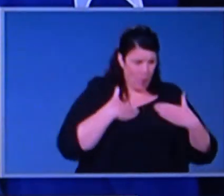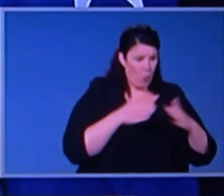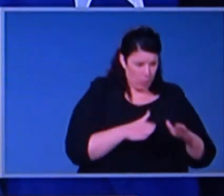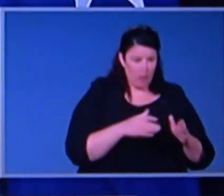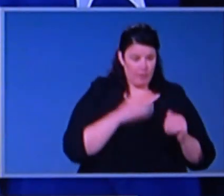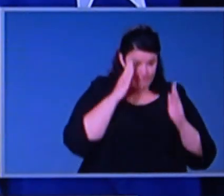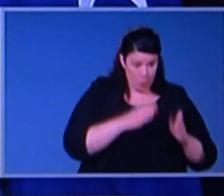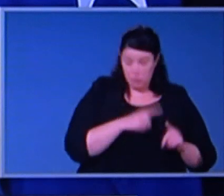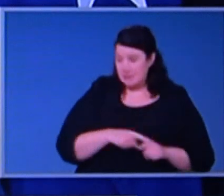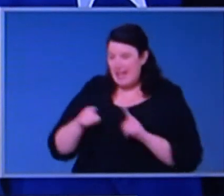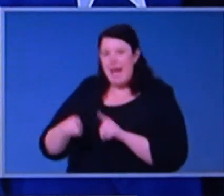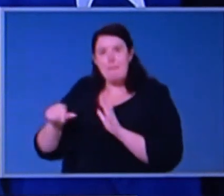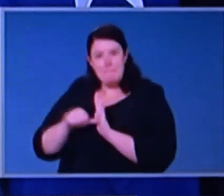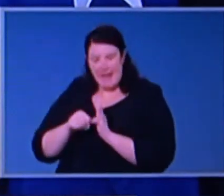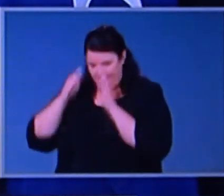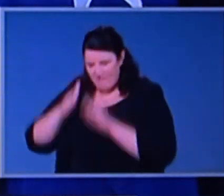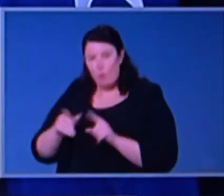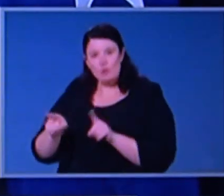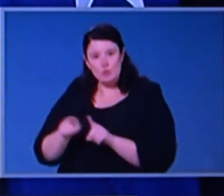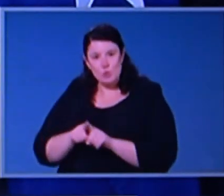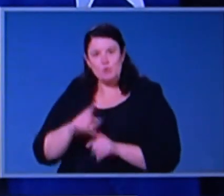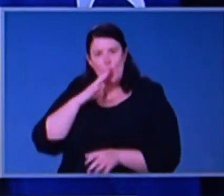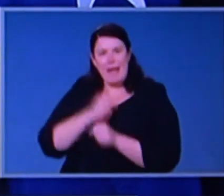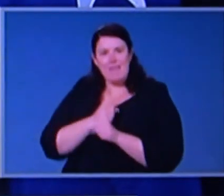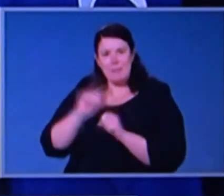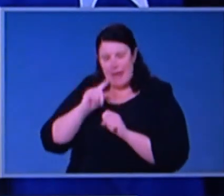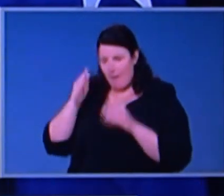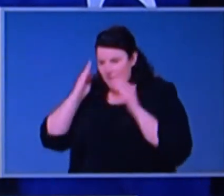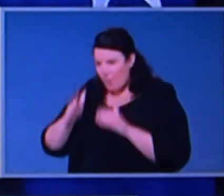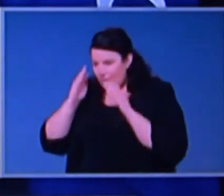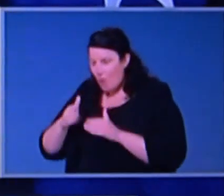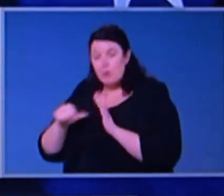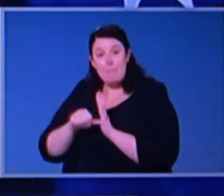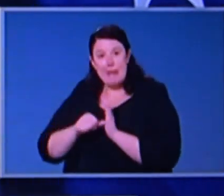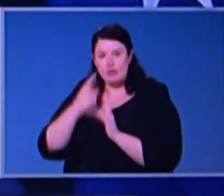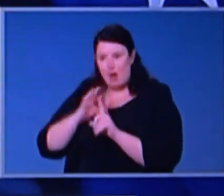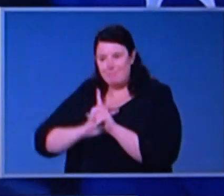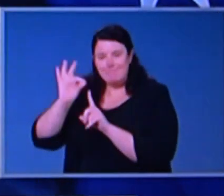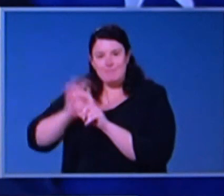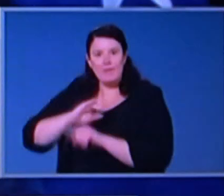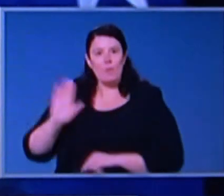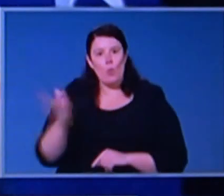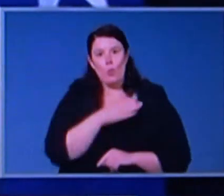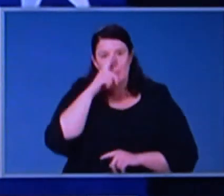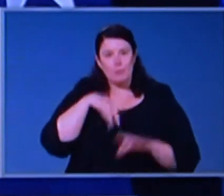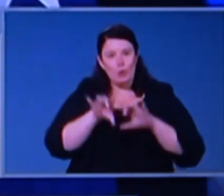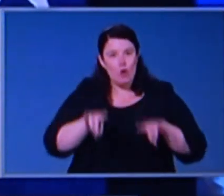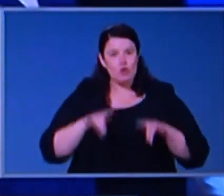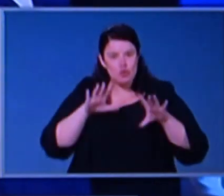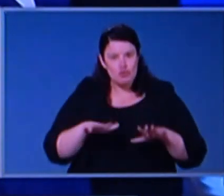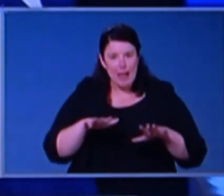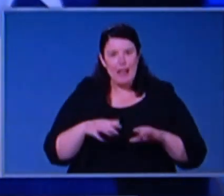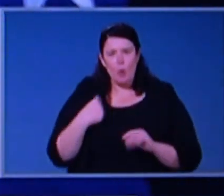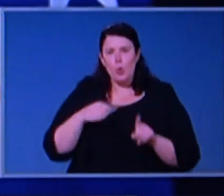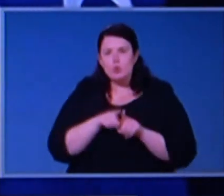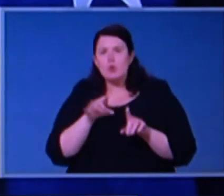that's very much where the government's focus is, and that's where the National Cabinet's focus is as well. We spoke today also about infrastructure projects and things of